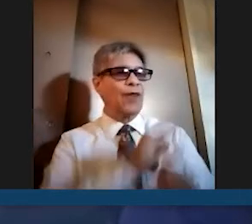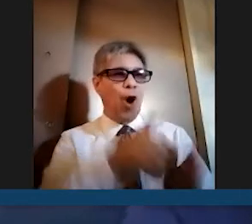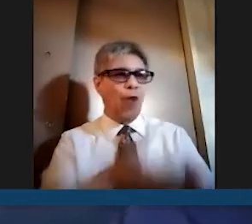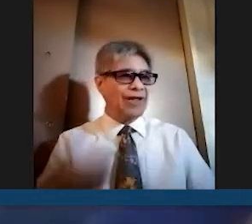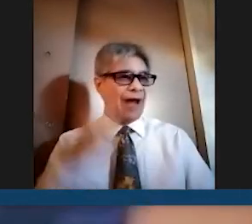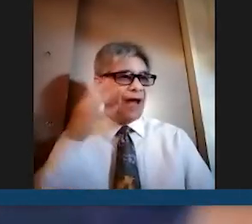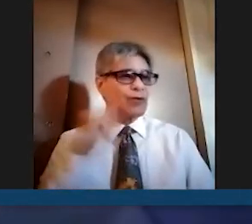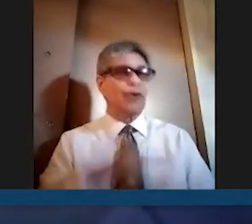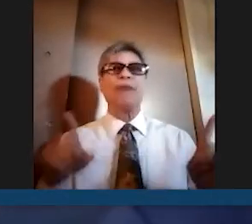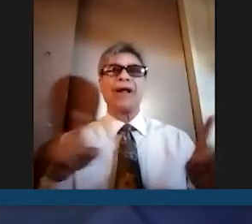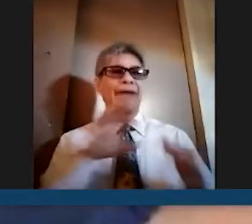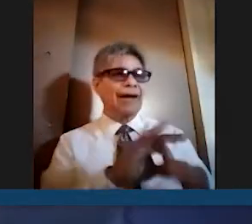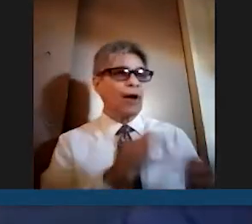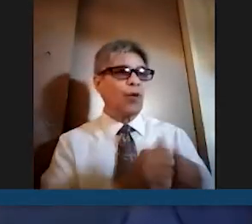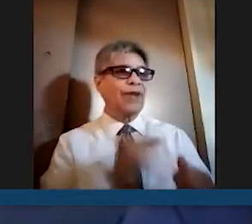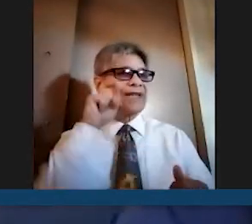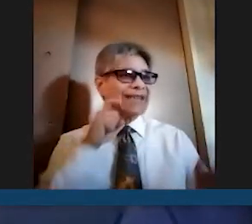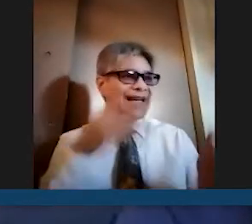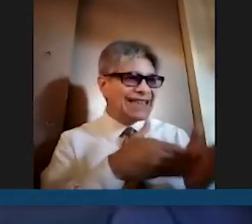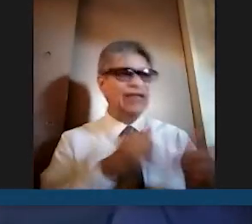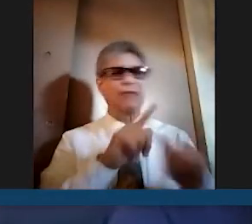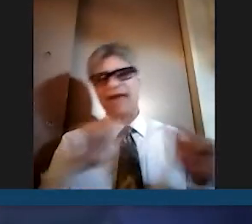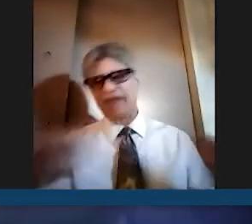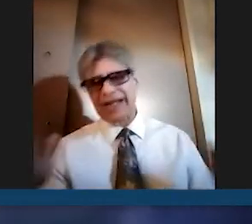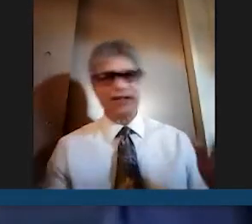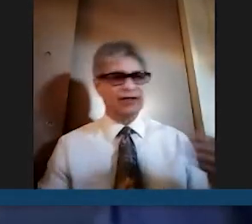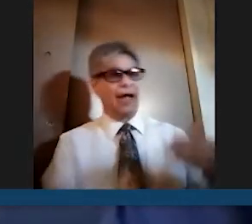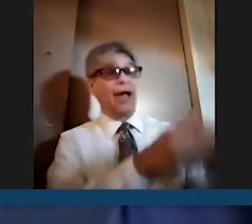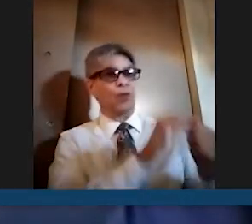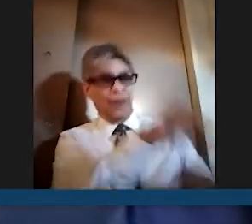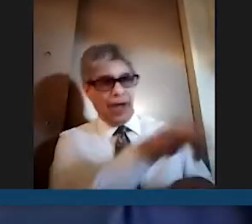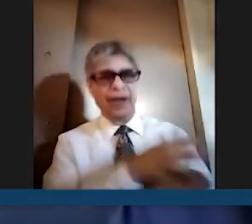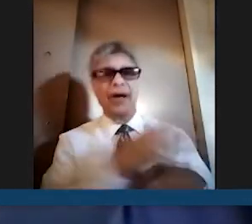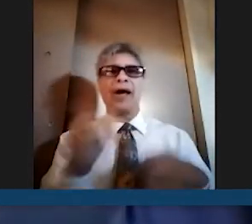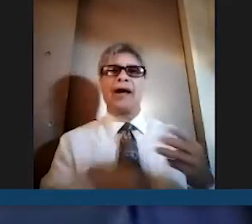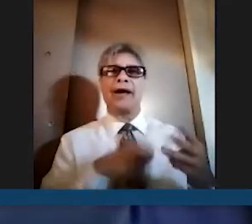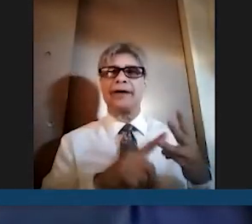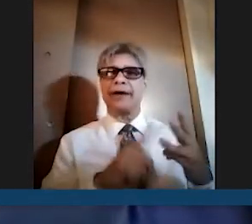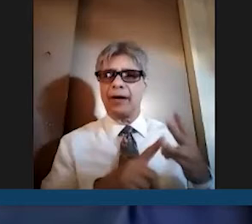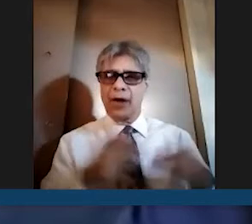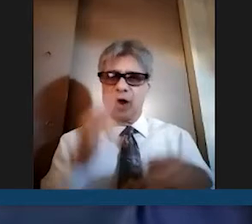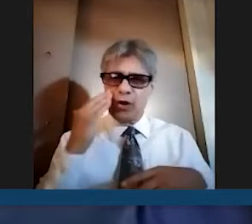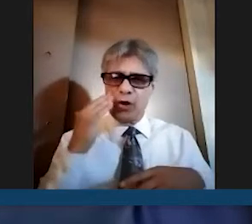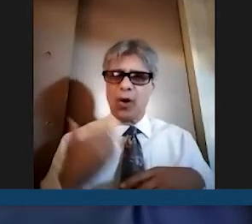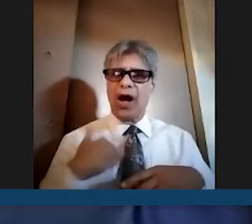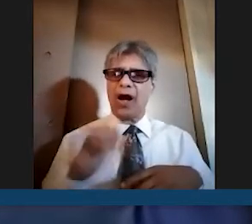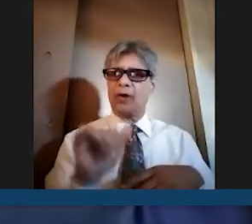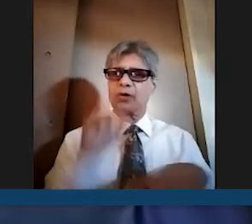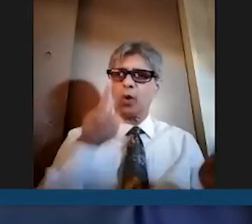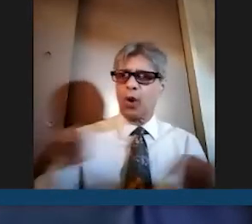but they dealt with like the sexism and everything else on top of that. And I also look at